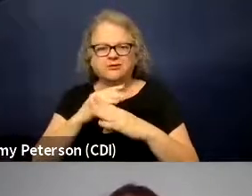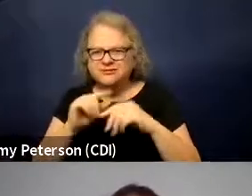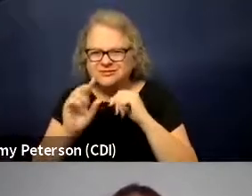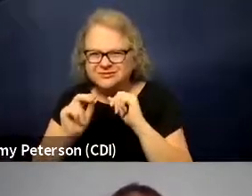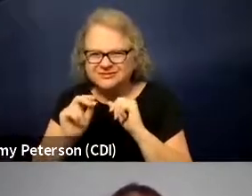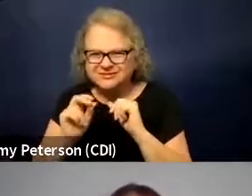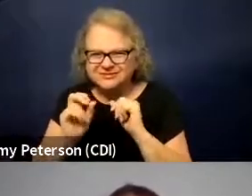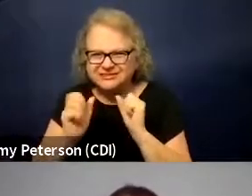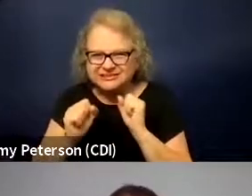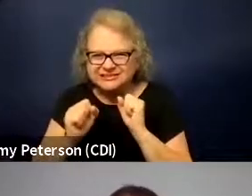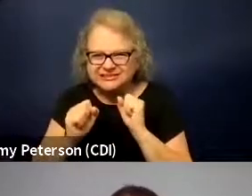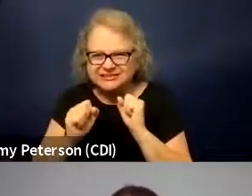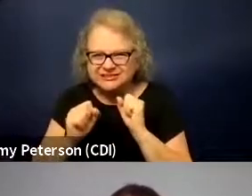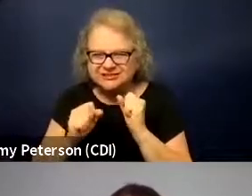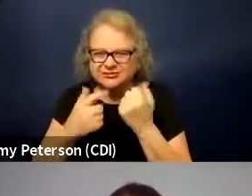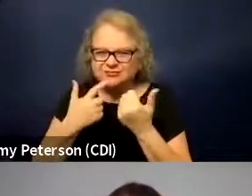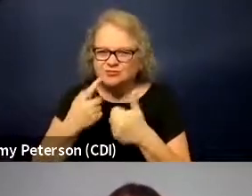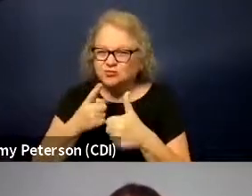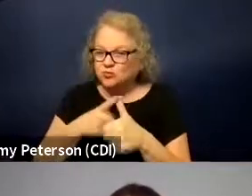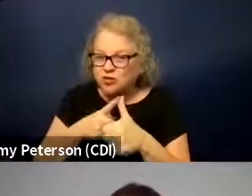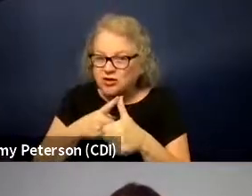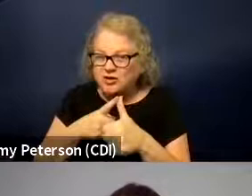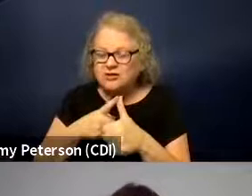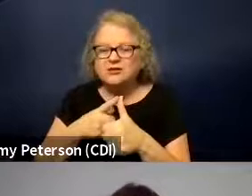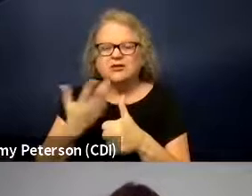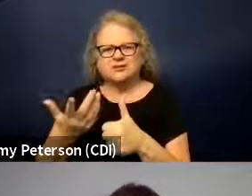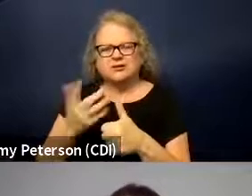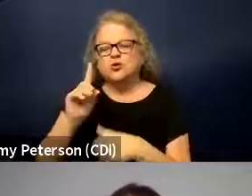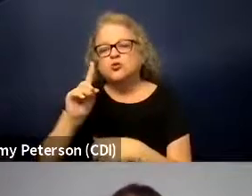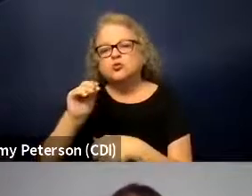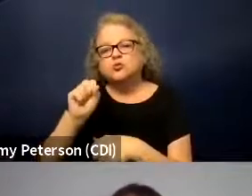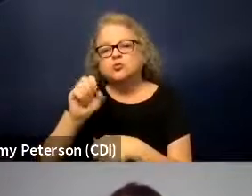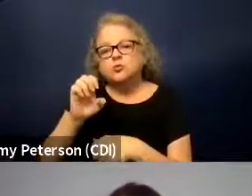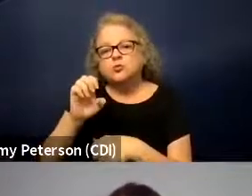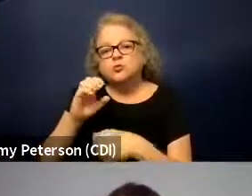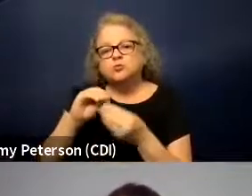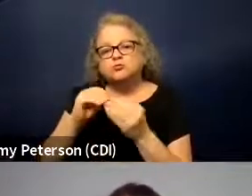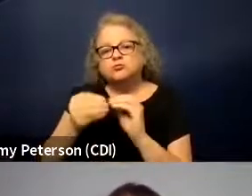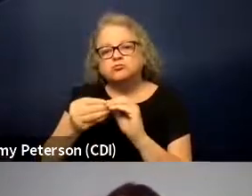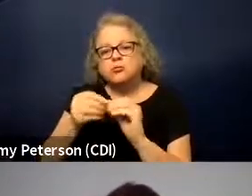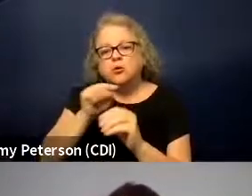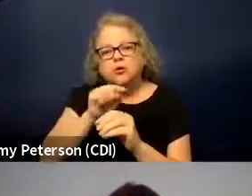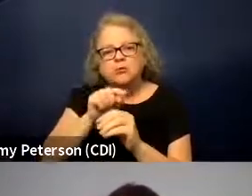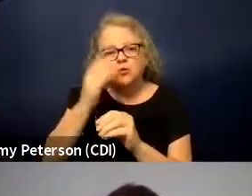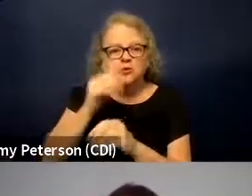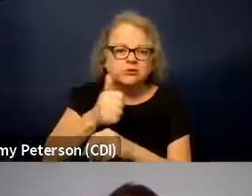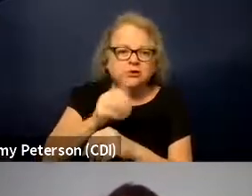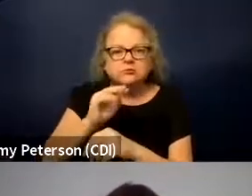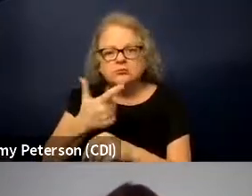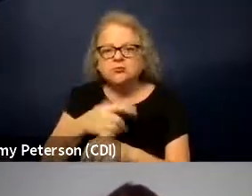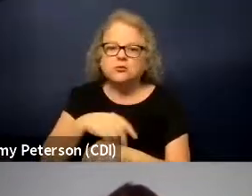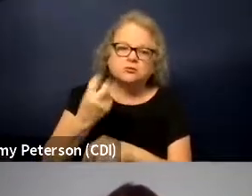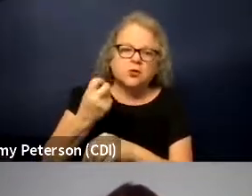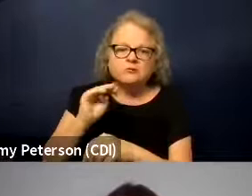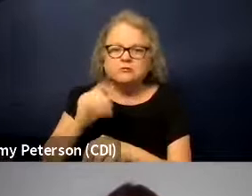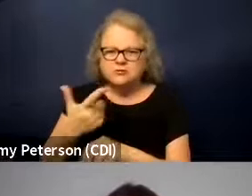overdose. And even if you're taking just your dog's heartworm pills, remember, those heartworm pills were never